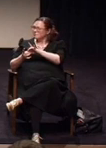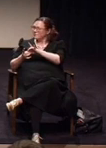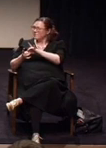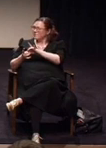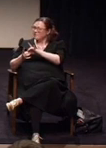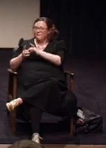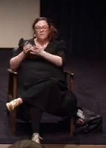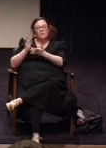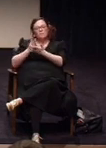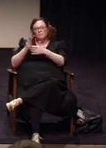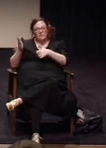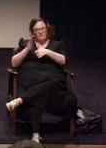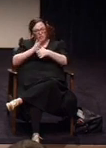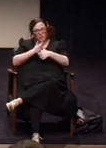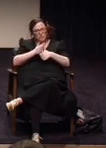US and in Norway.